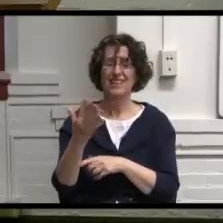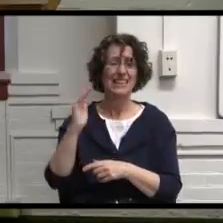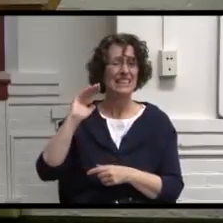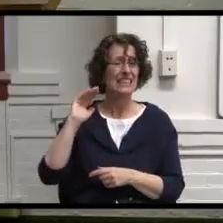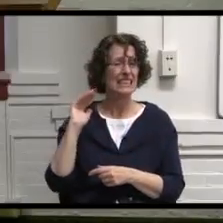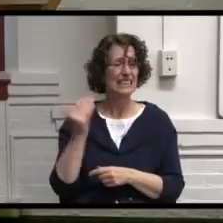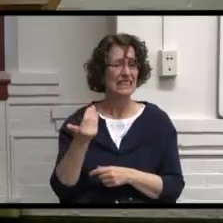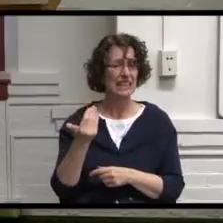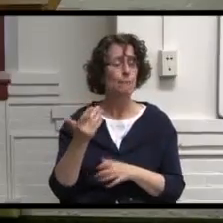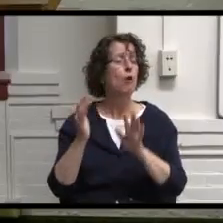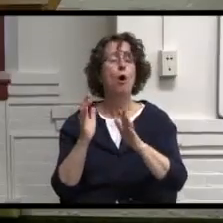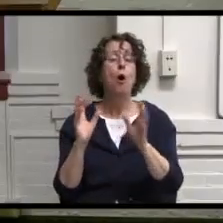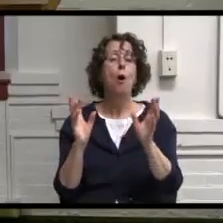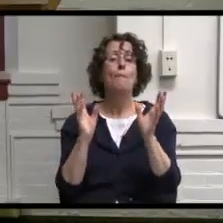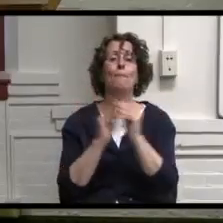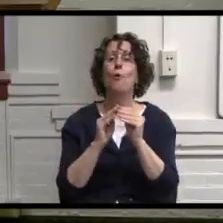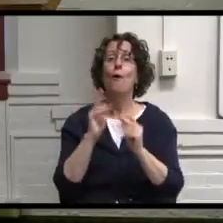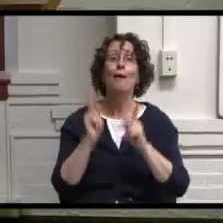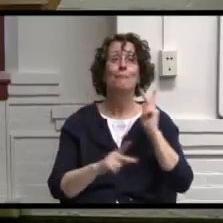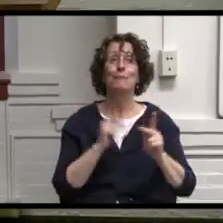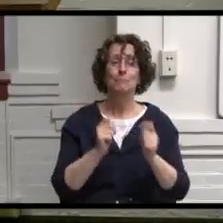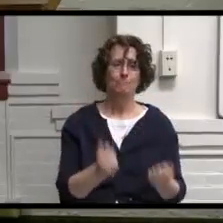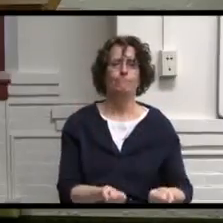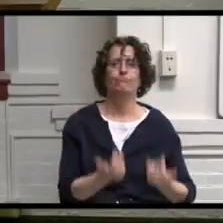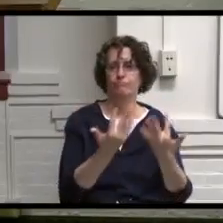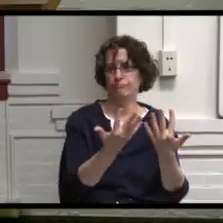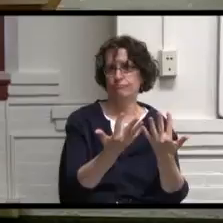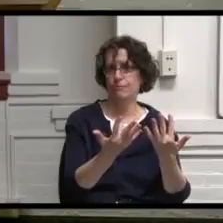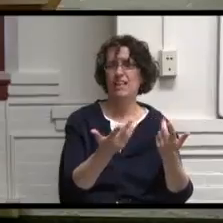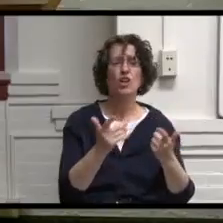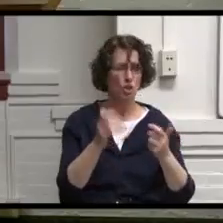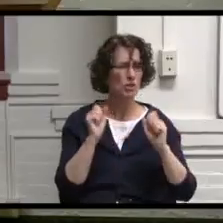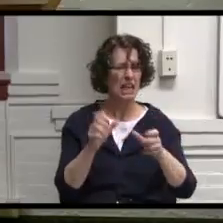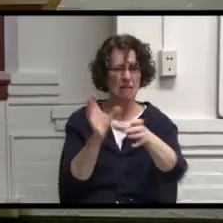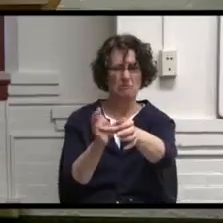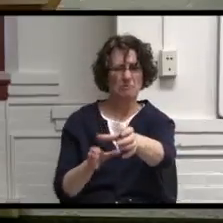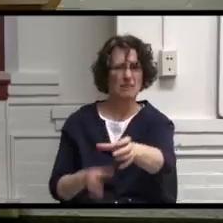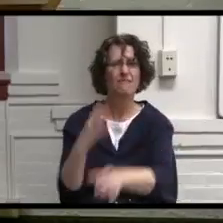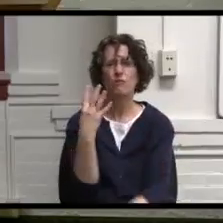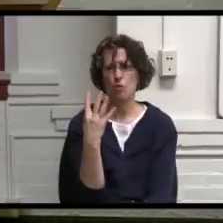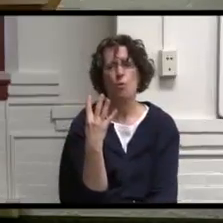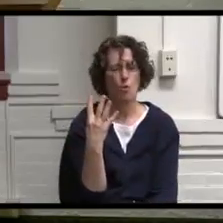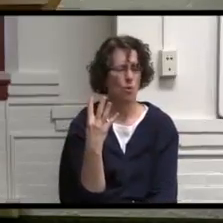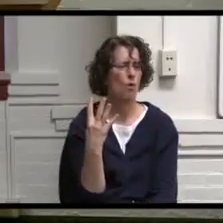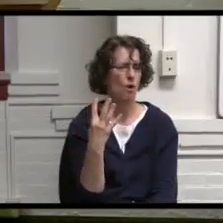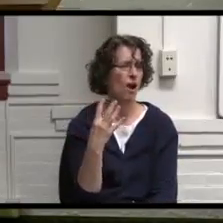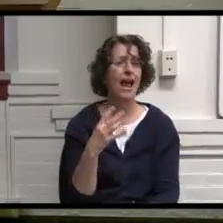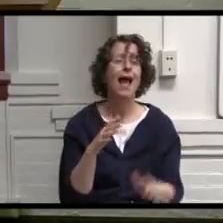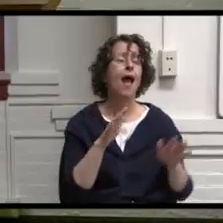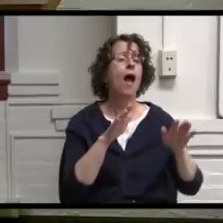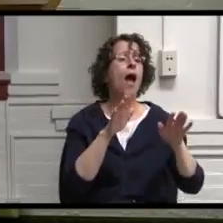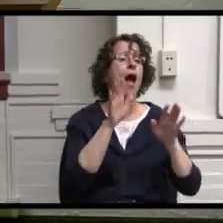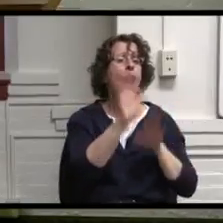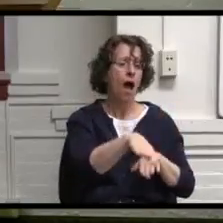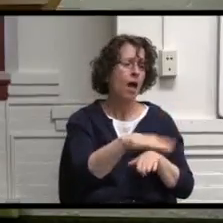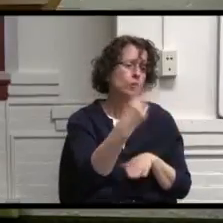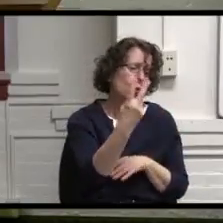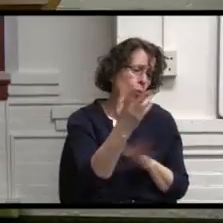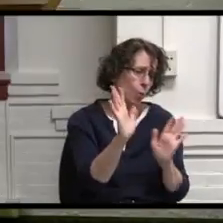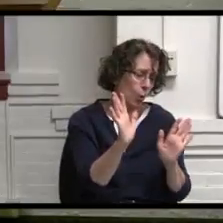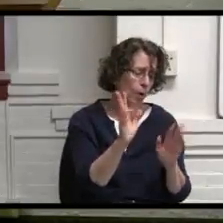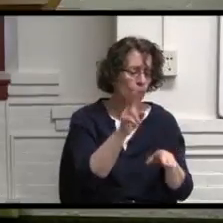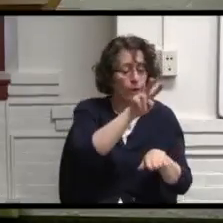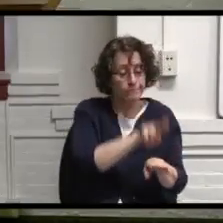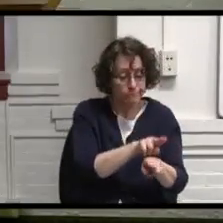and more cremains rather than caskets. The town clerk shall be informed, or the town clerk's office should be informed prior to any